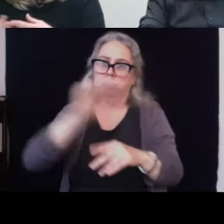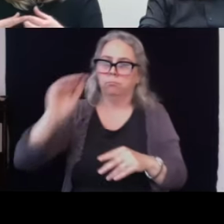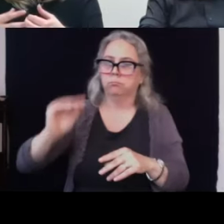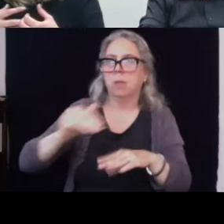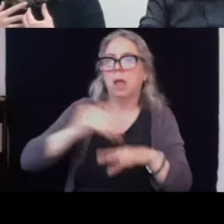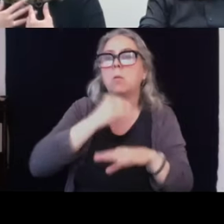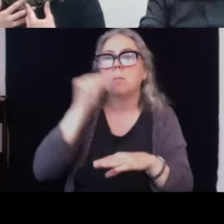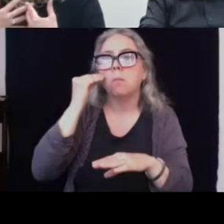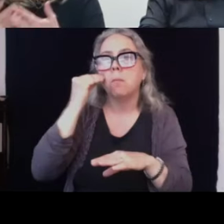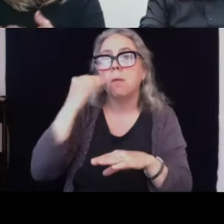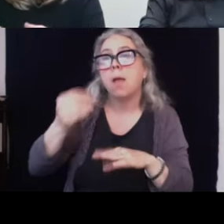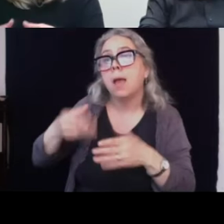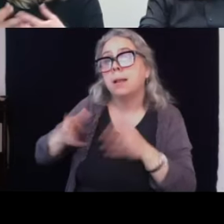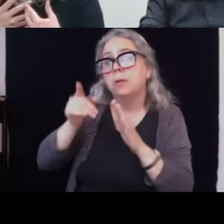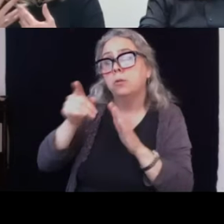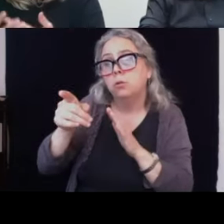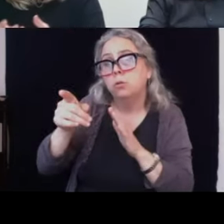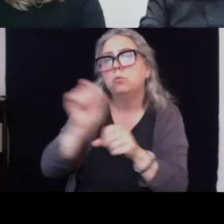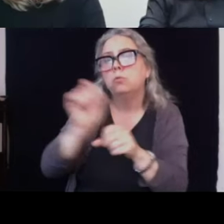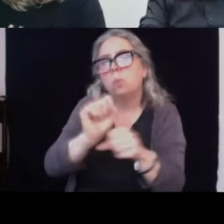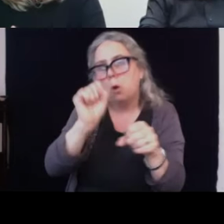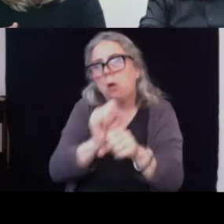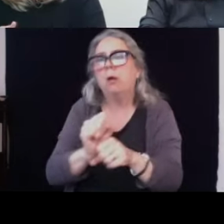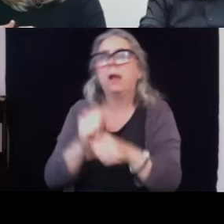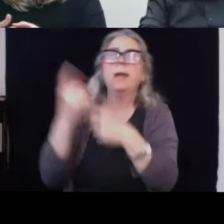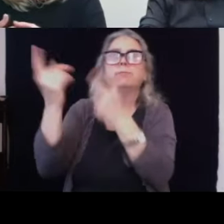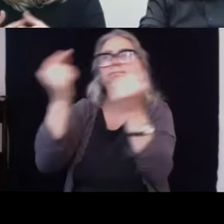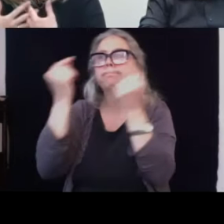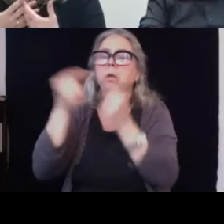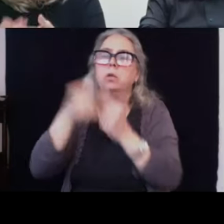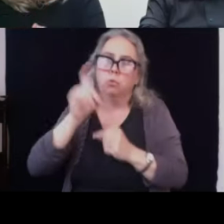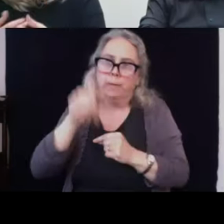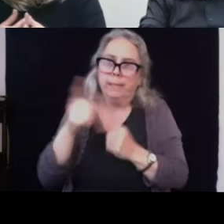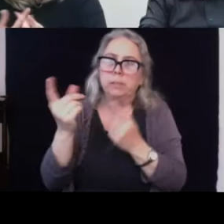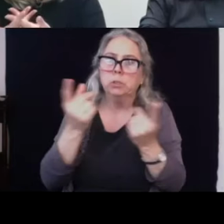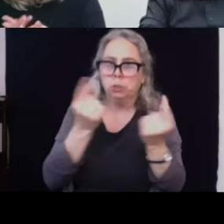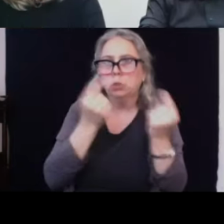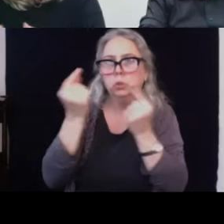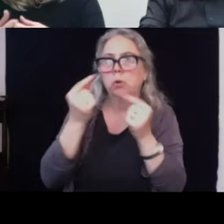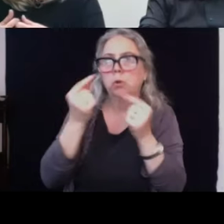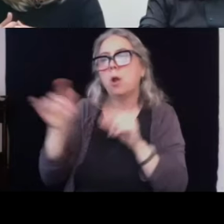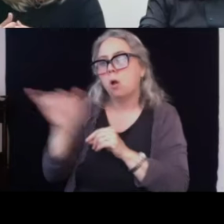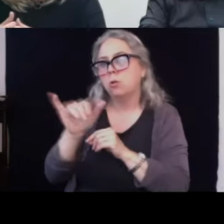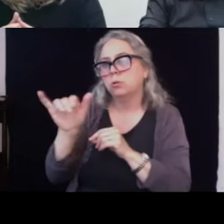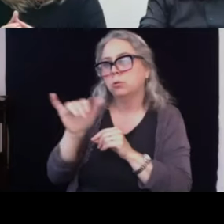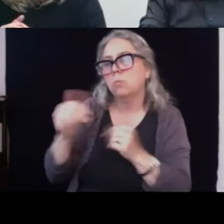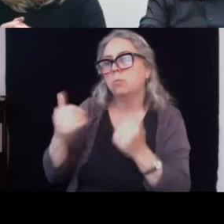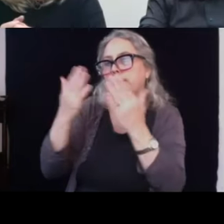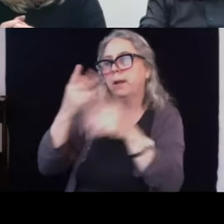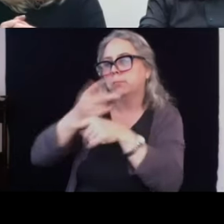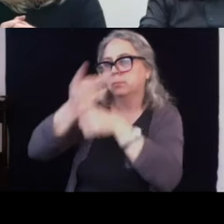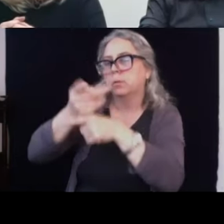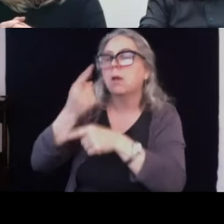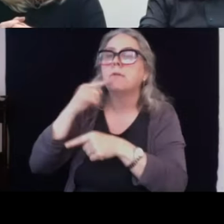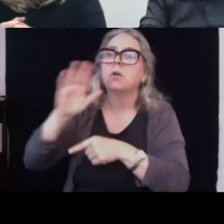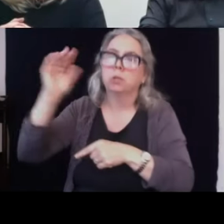and allow you to work and do the things that you need to do, but also provide care for your